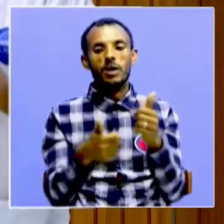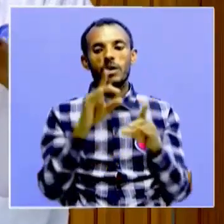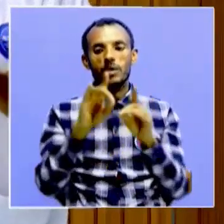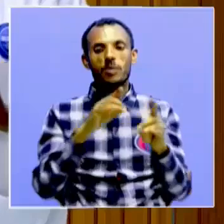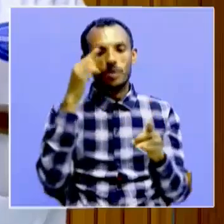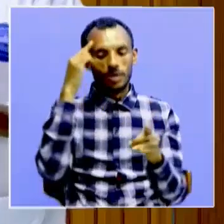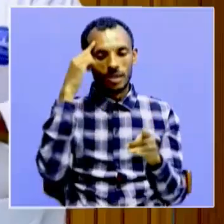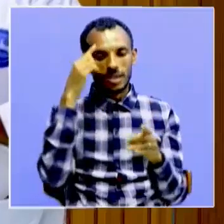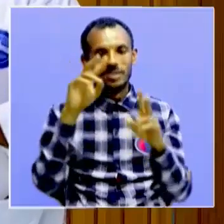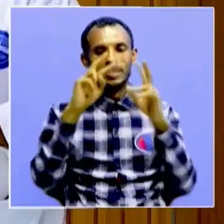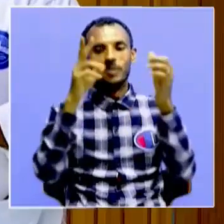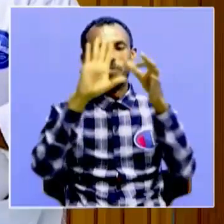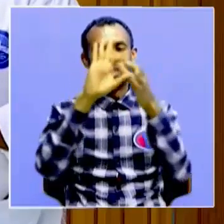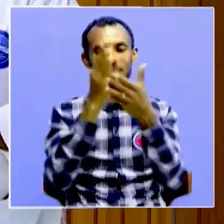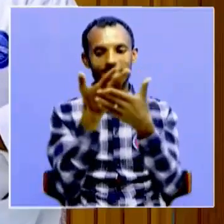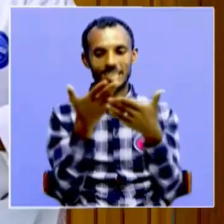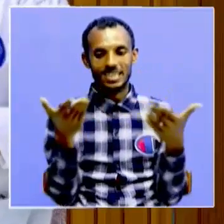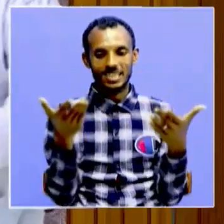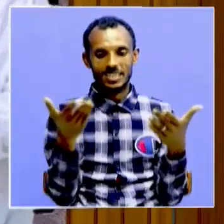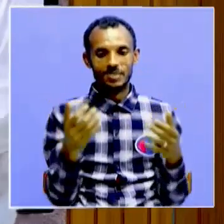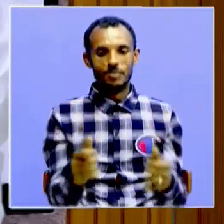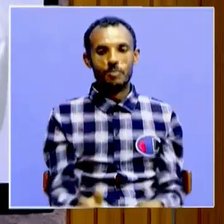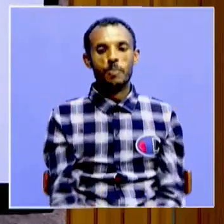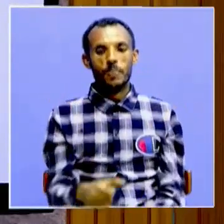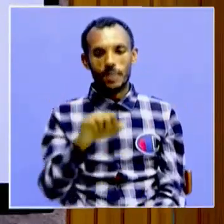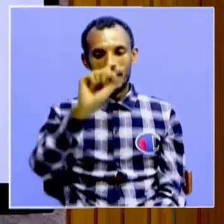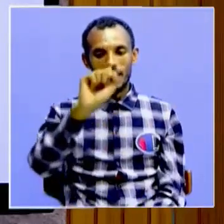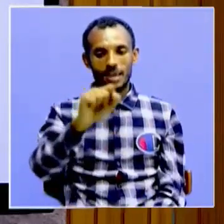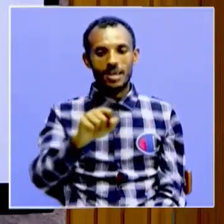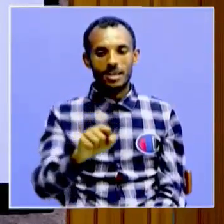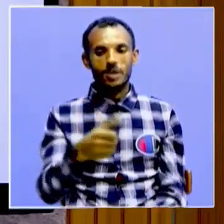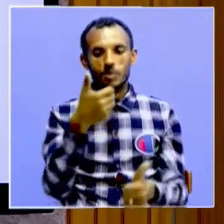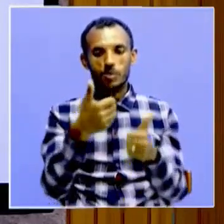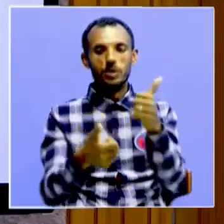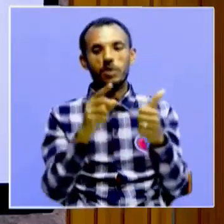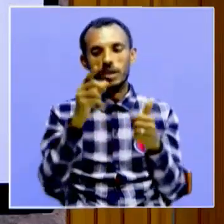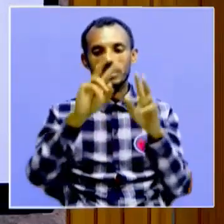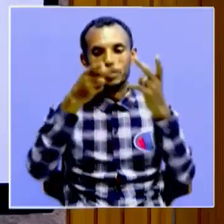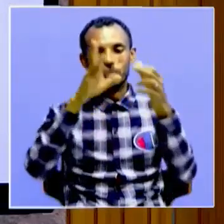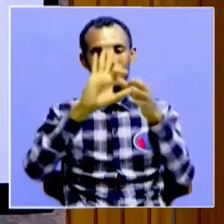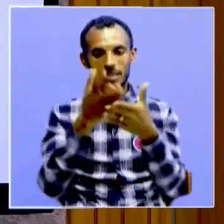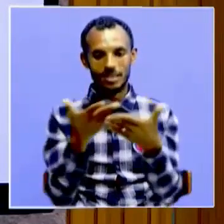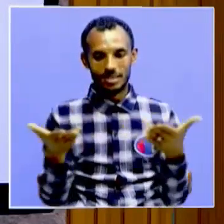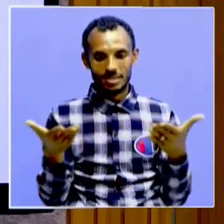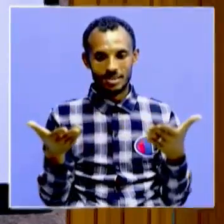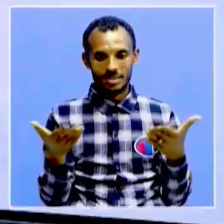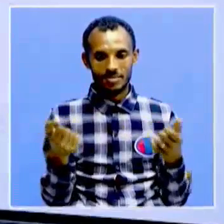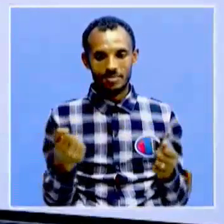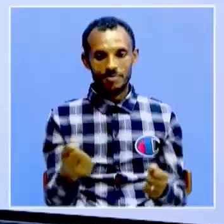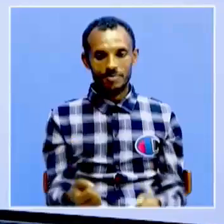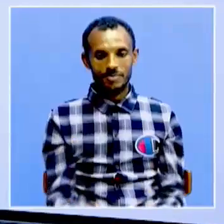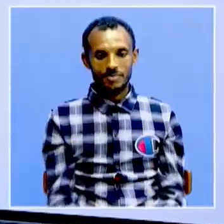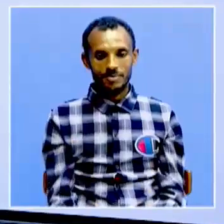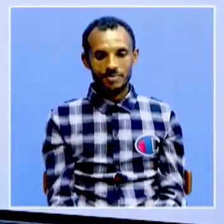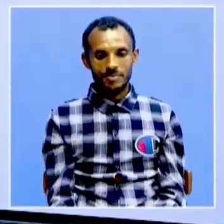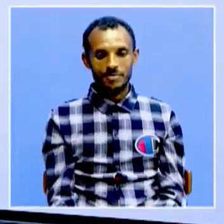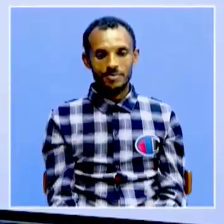is the topic sentence? Yes? Which one is our topic sentence?